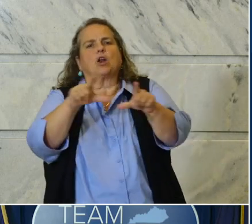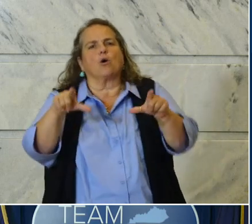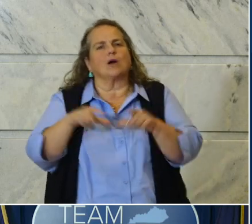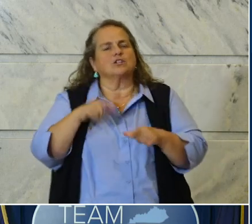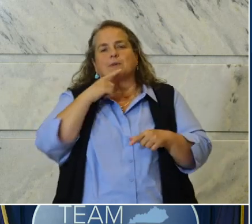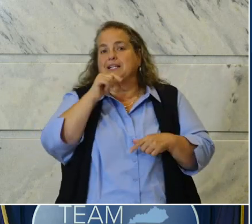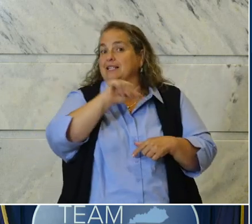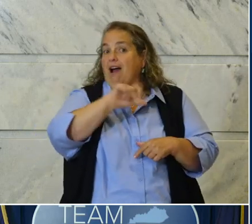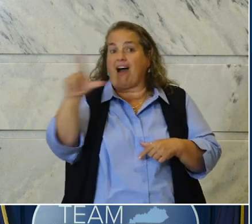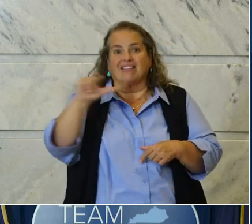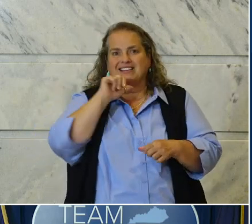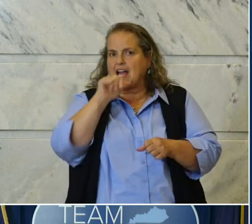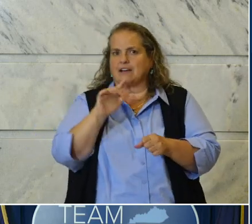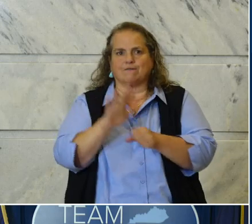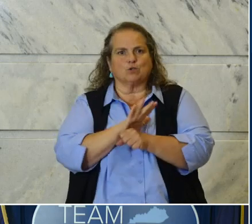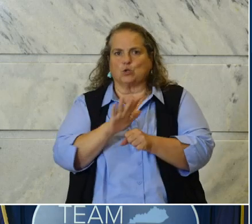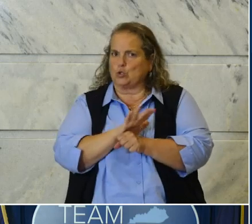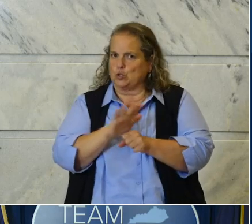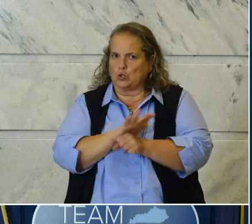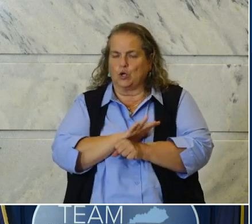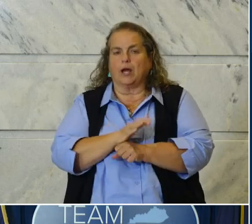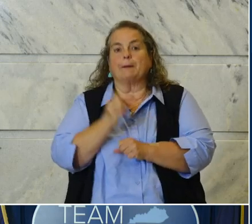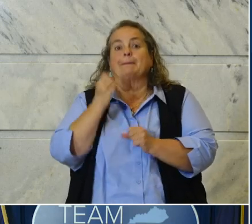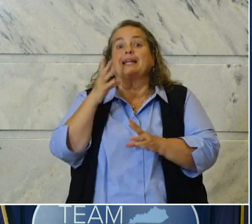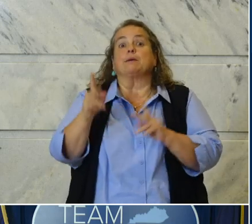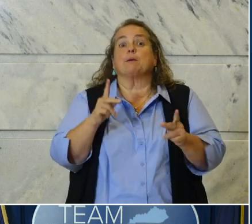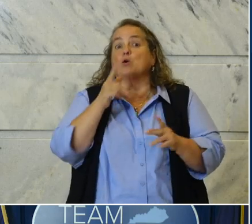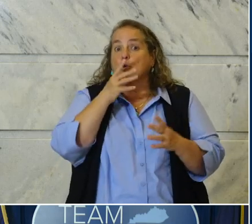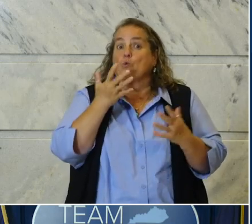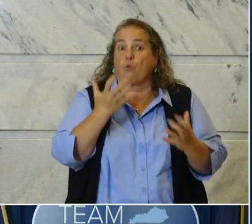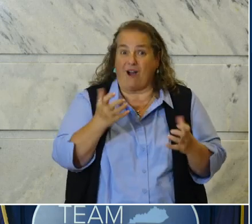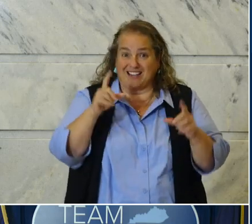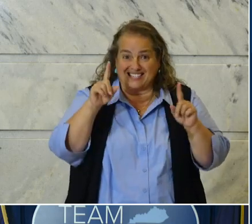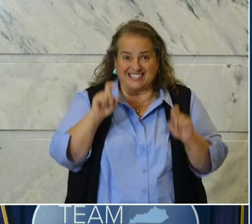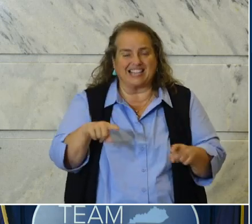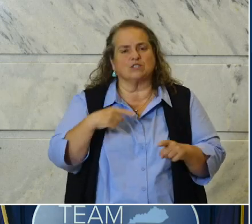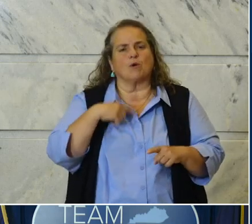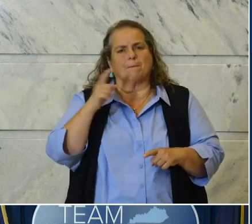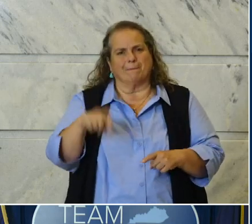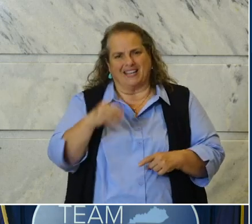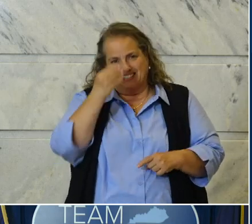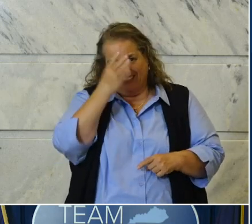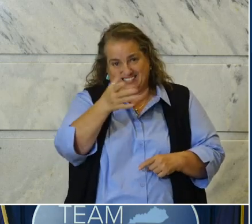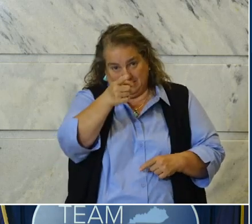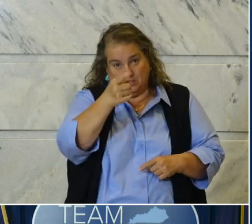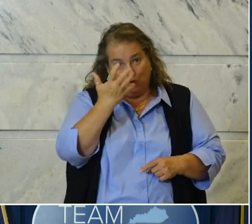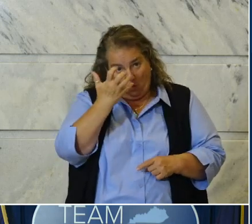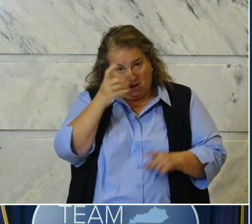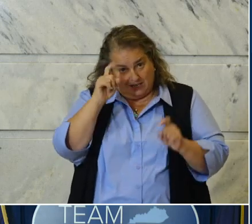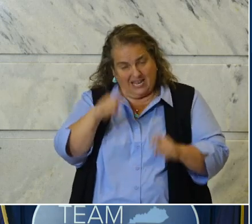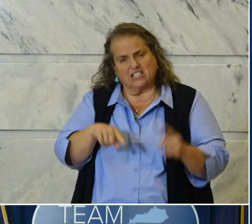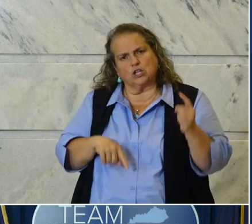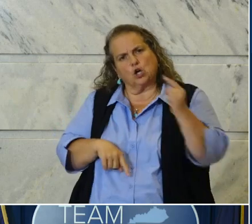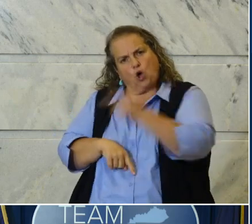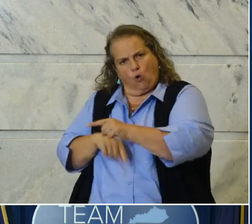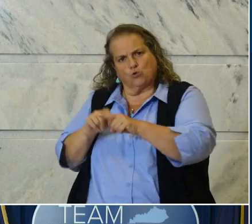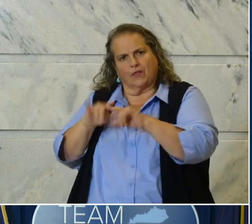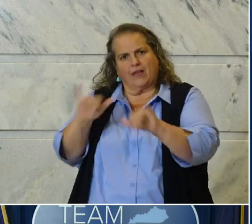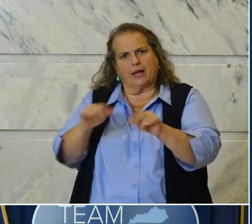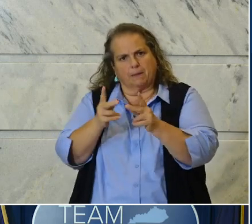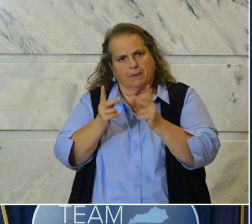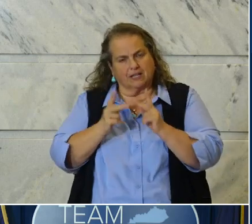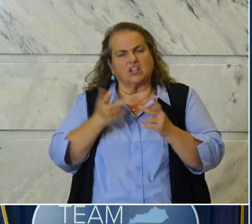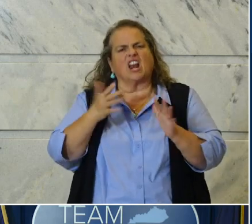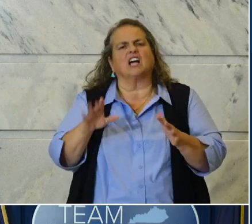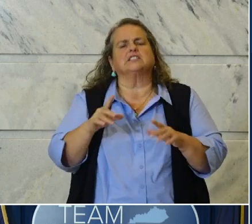being filled. And I know that there are folks out there who want to test, so we got to connect those that want it with some of the places that they can go through. So